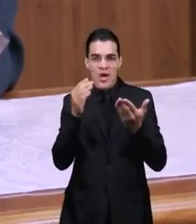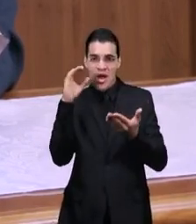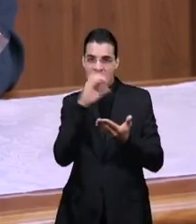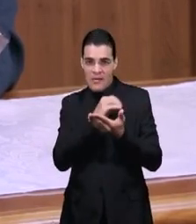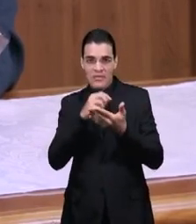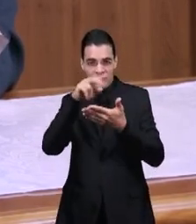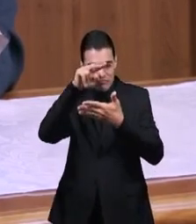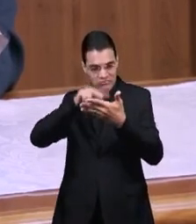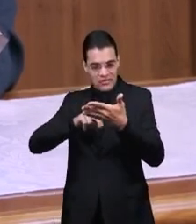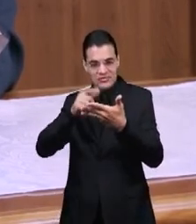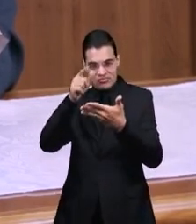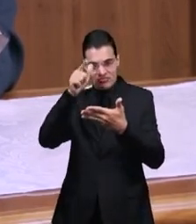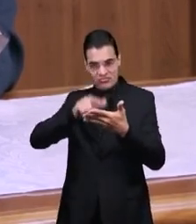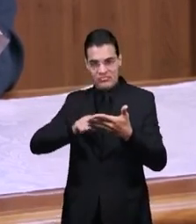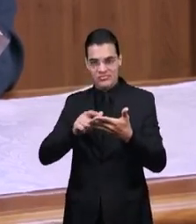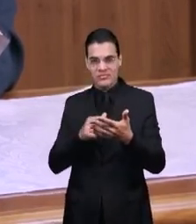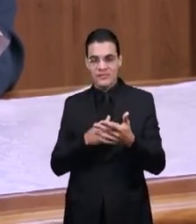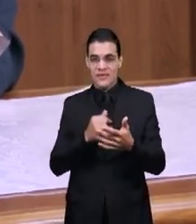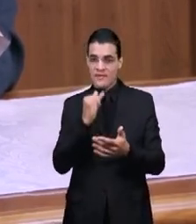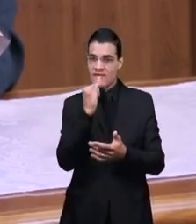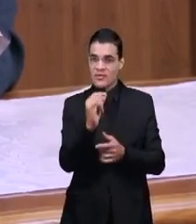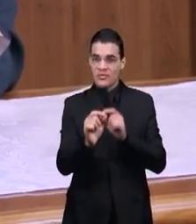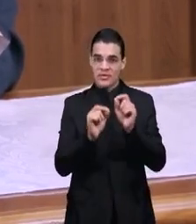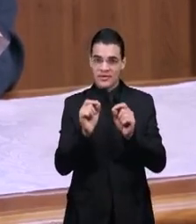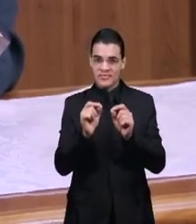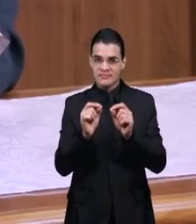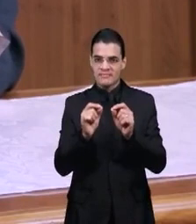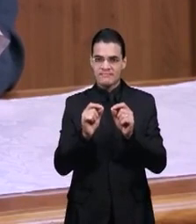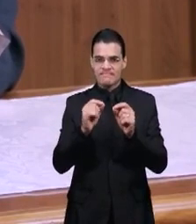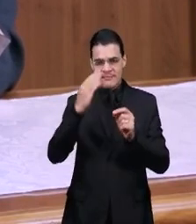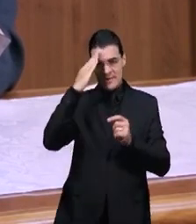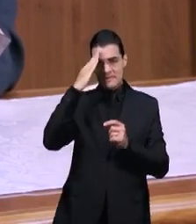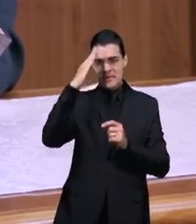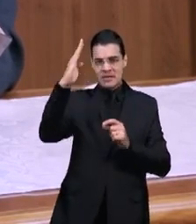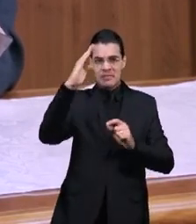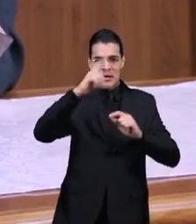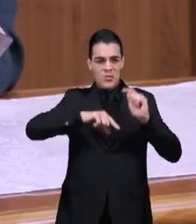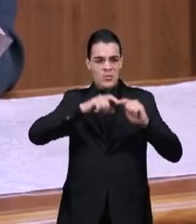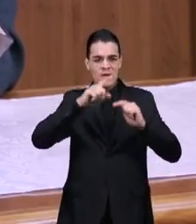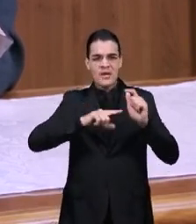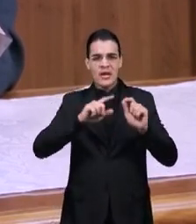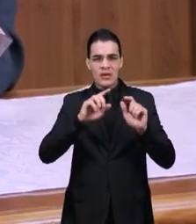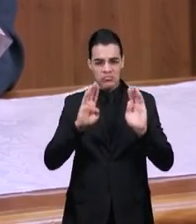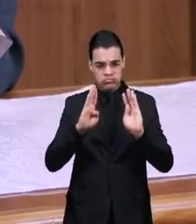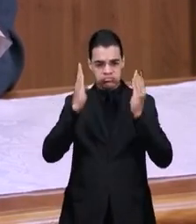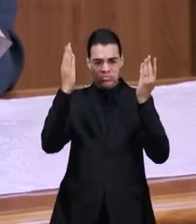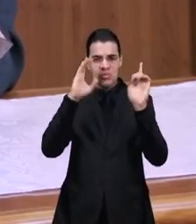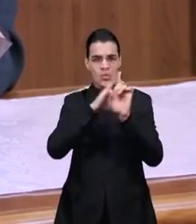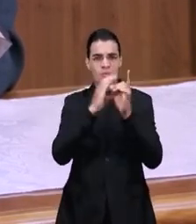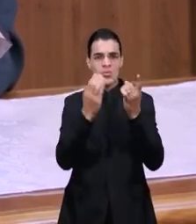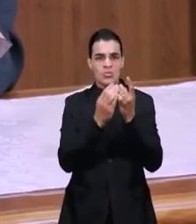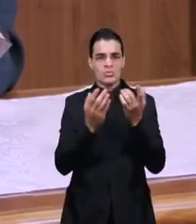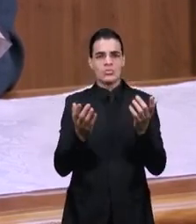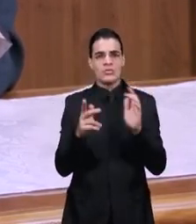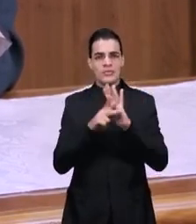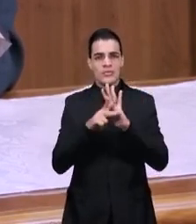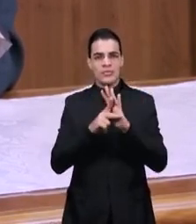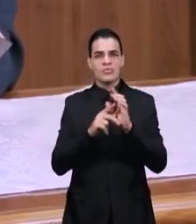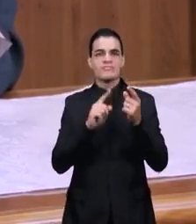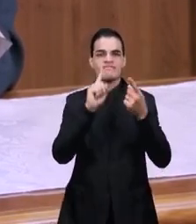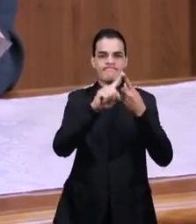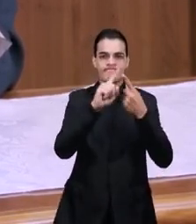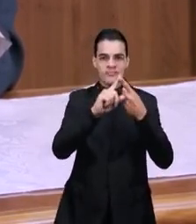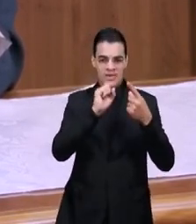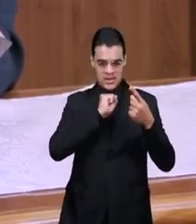read when he said the elements, the fundamental elements to celebrate the service were the priest, who was